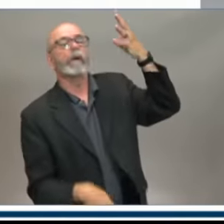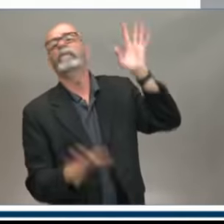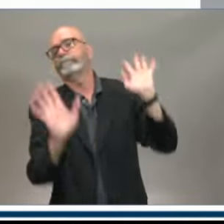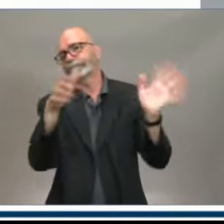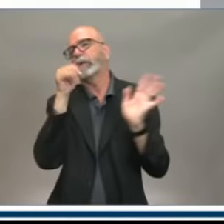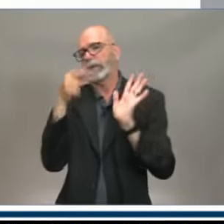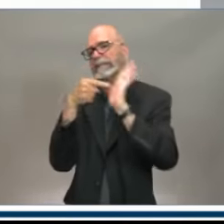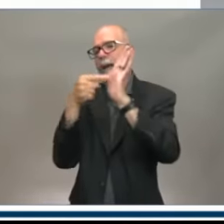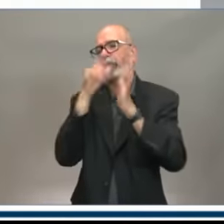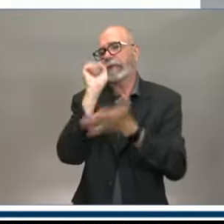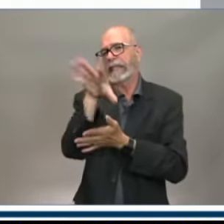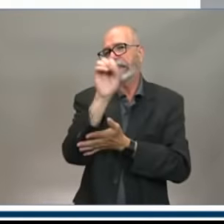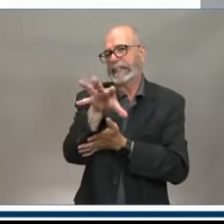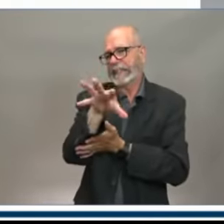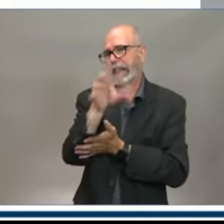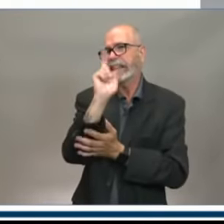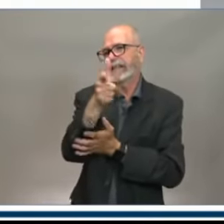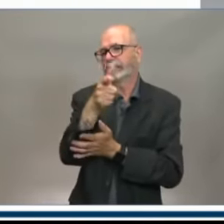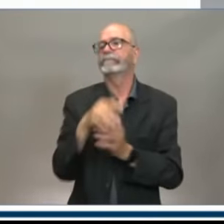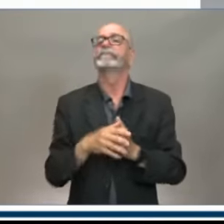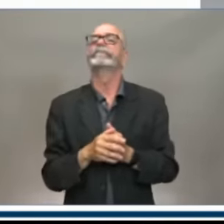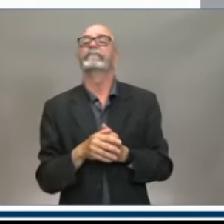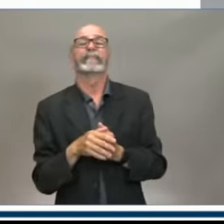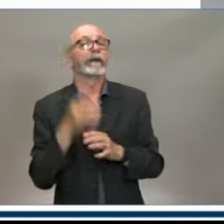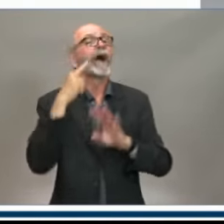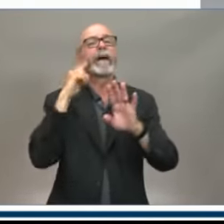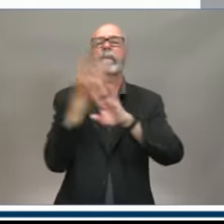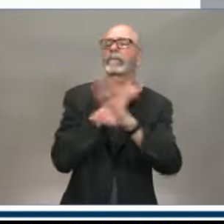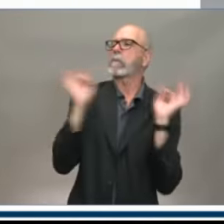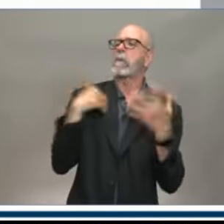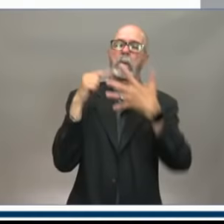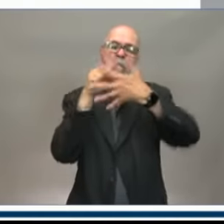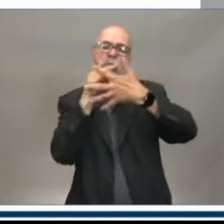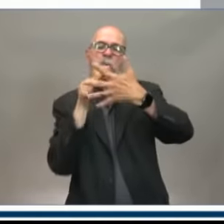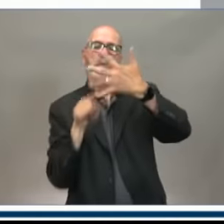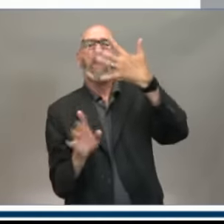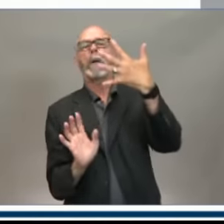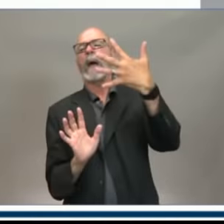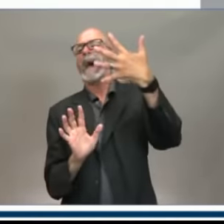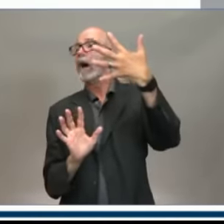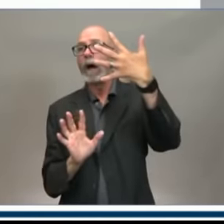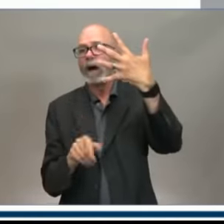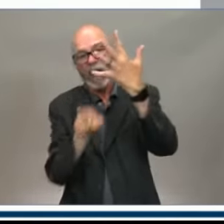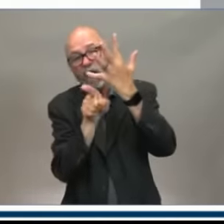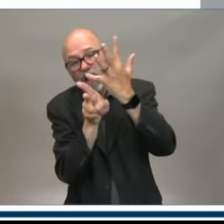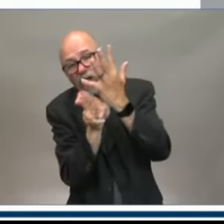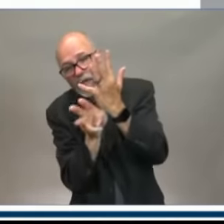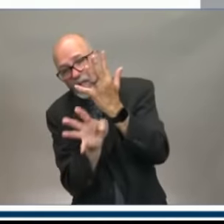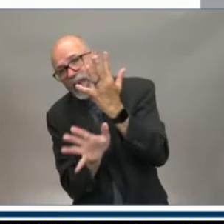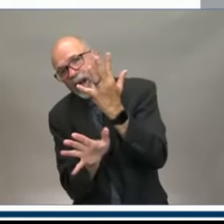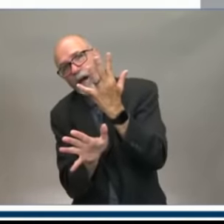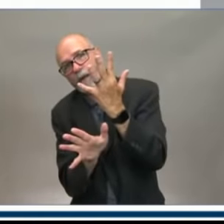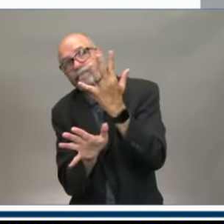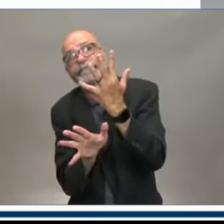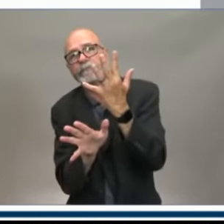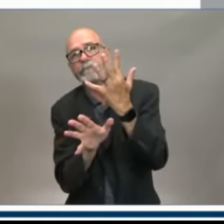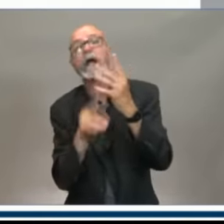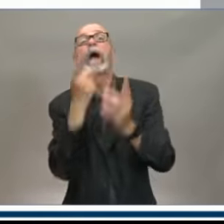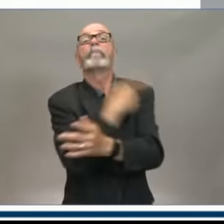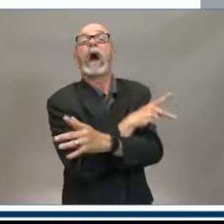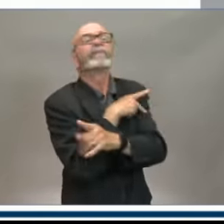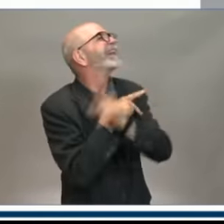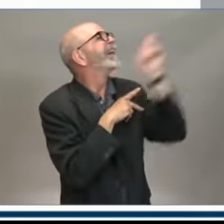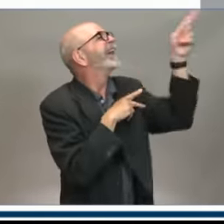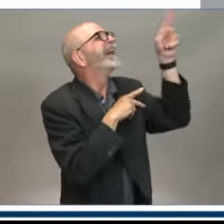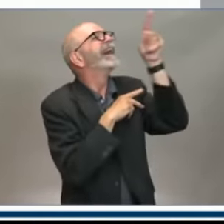of symptoms than we originally understood at the beginning of the first wave. All other provinces are adopting the same broader